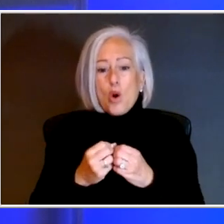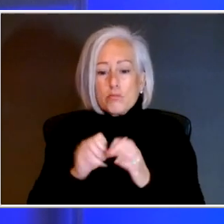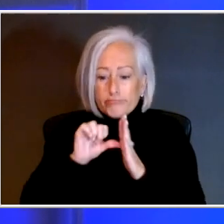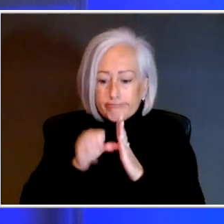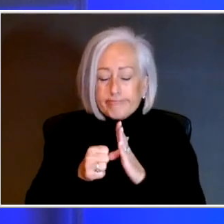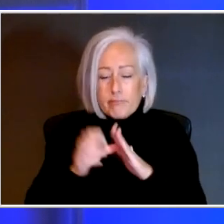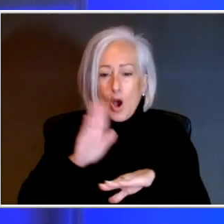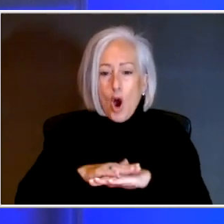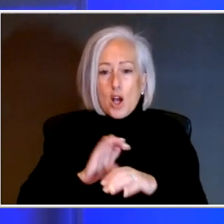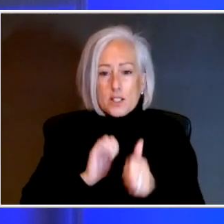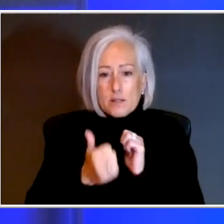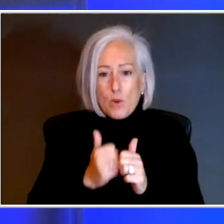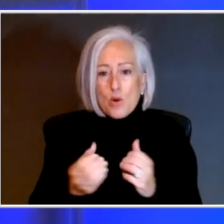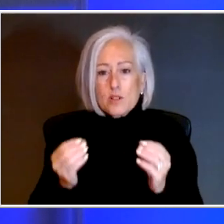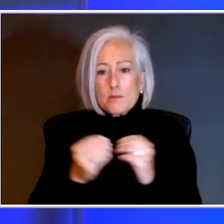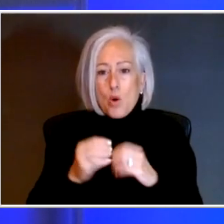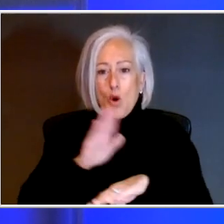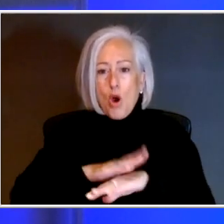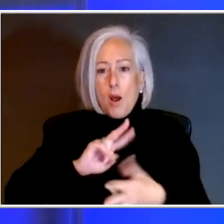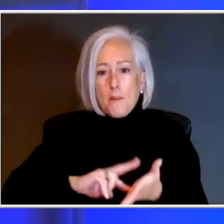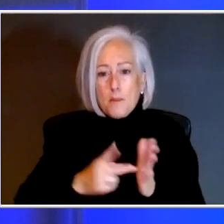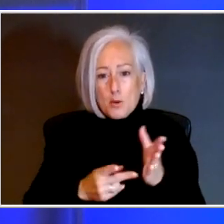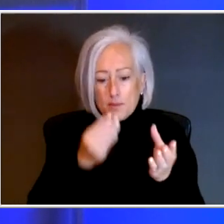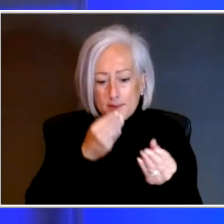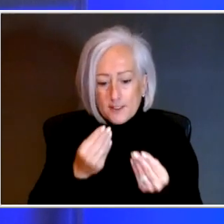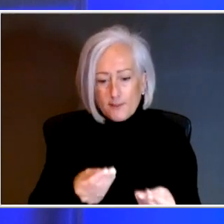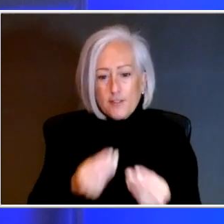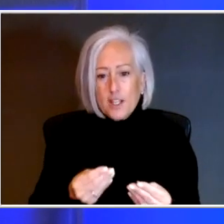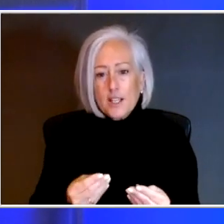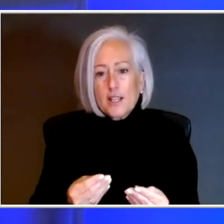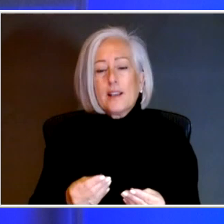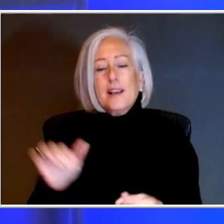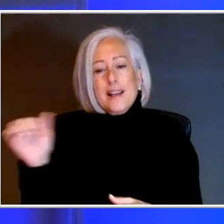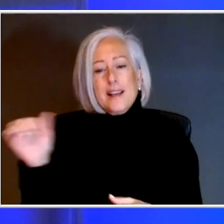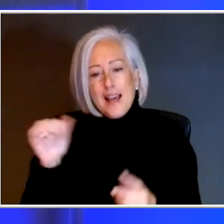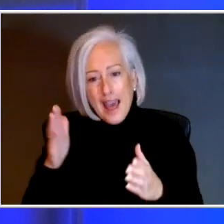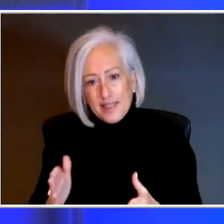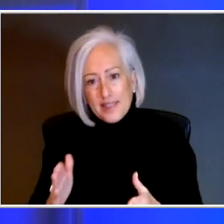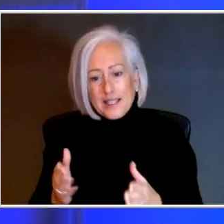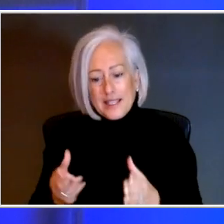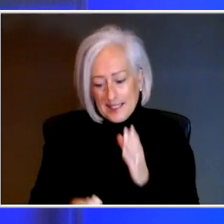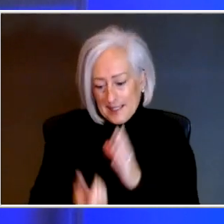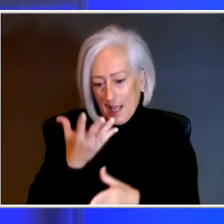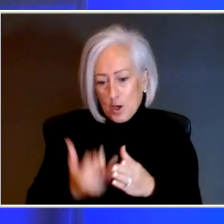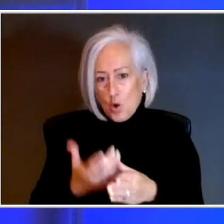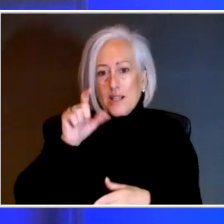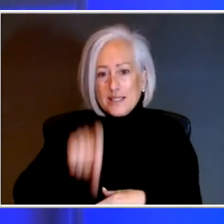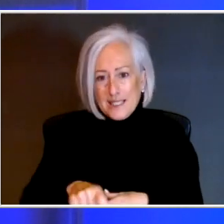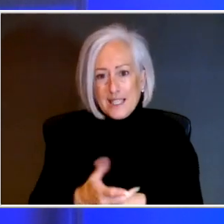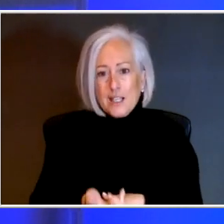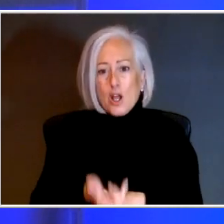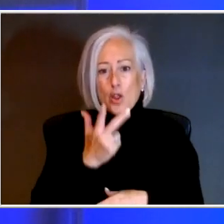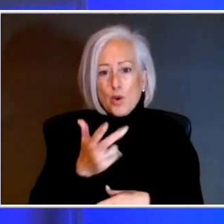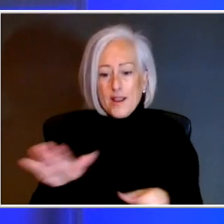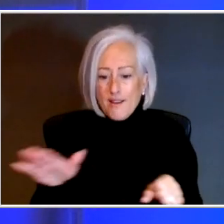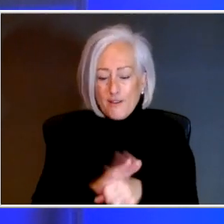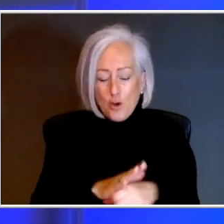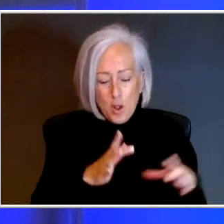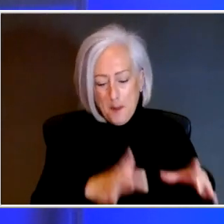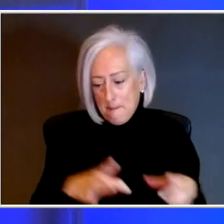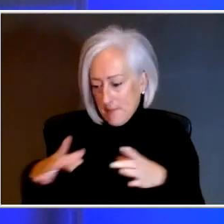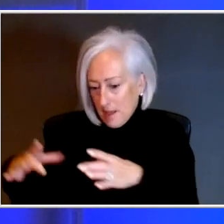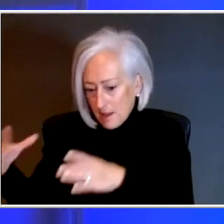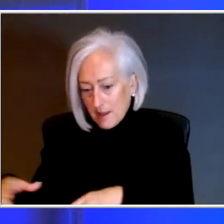sure that most adolescent athletes in a growing skeleton need at least 3 meals and 2 to 3 snacks, especially if they're active in